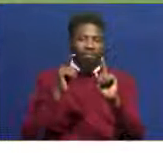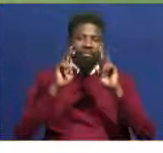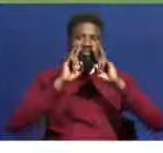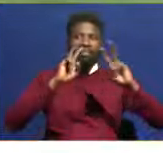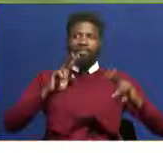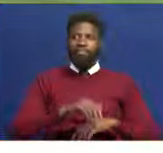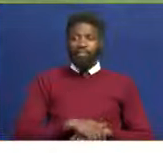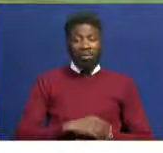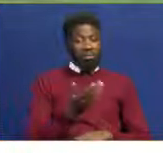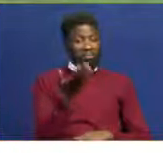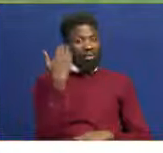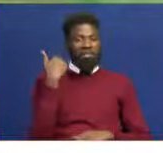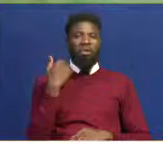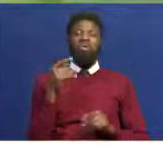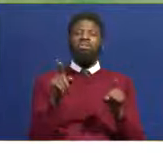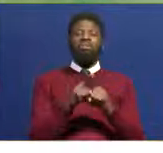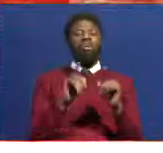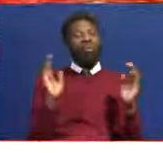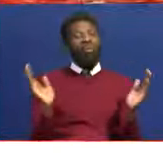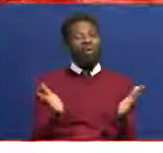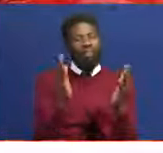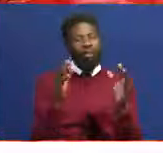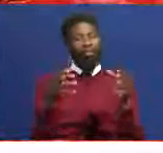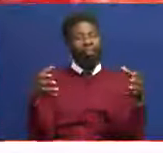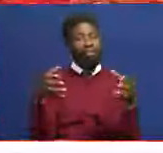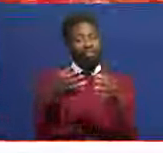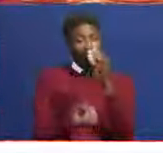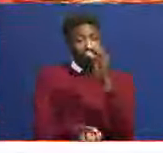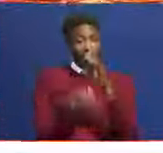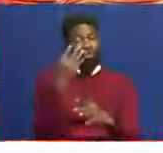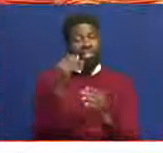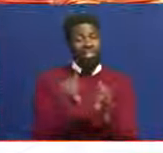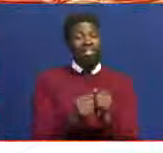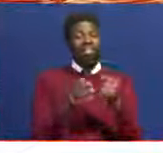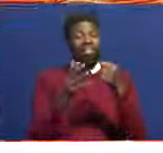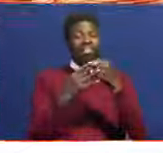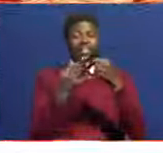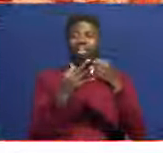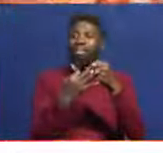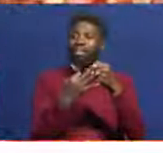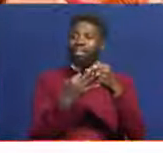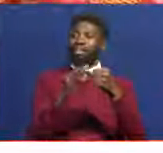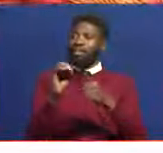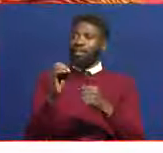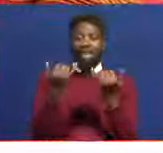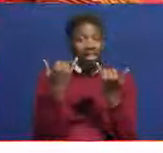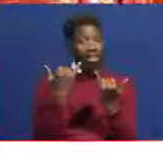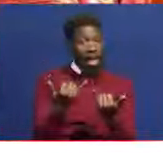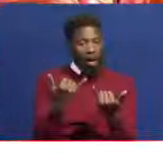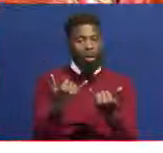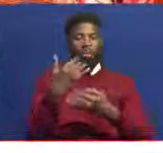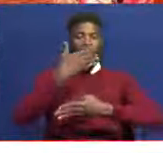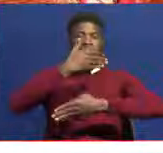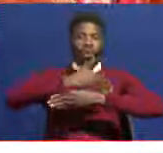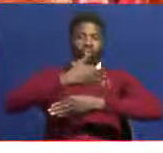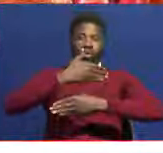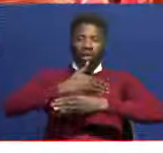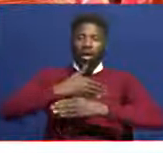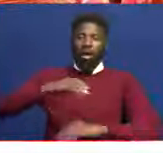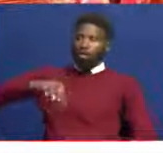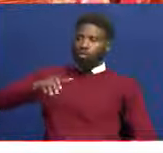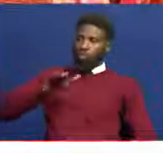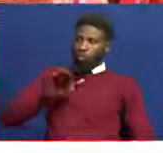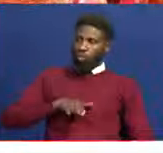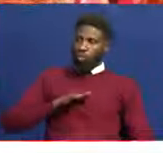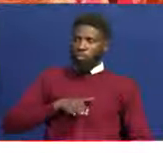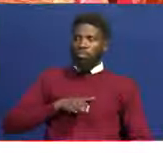What started as a welfare group in the 1980s is now beating the regional norms and is now seeing border county women taking